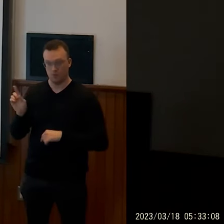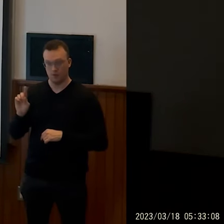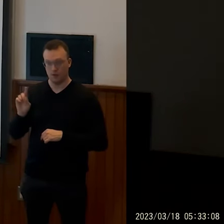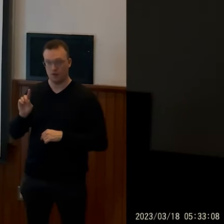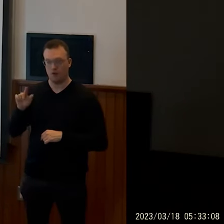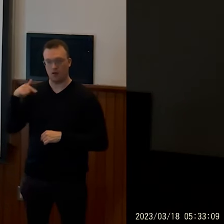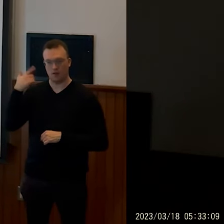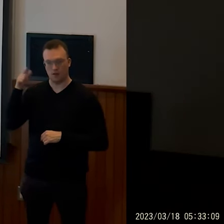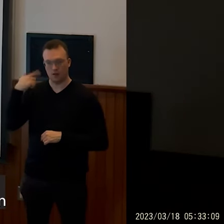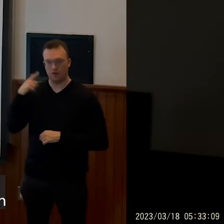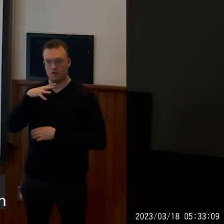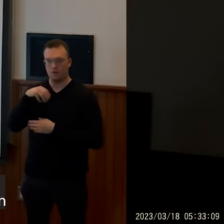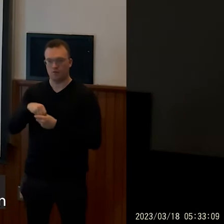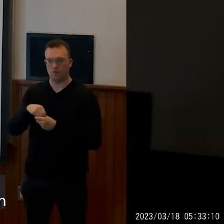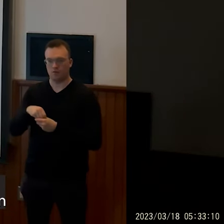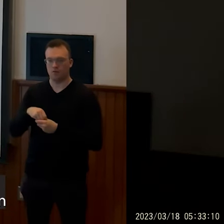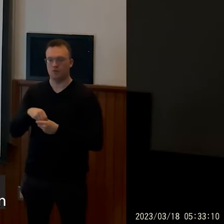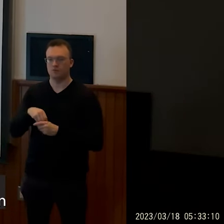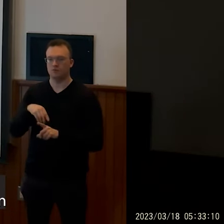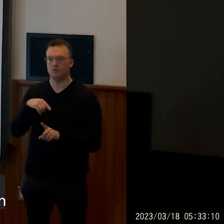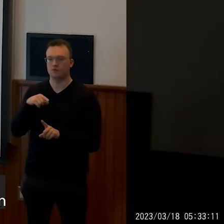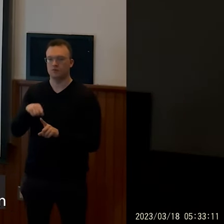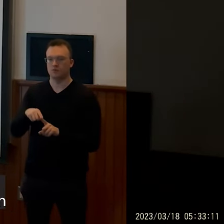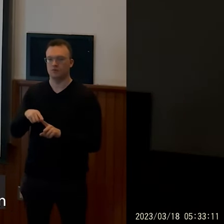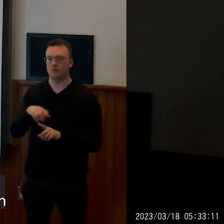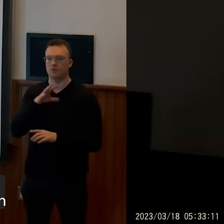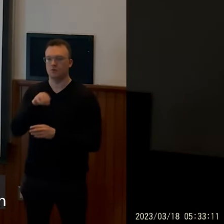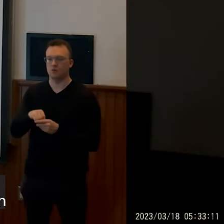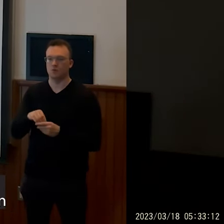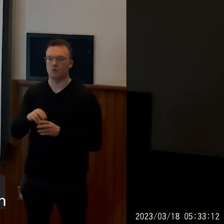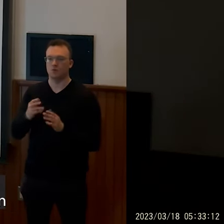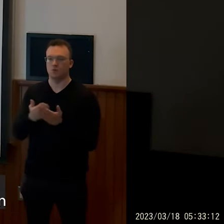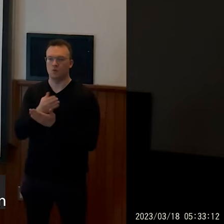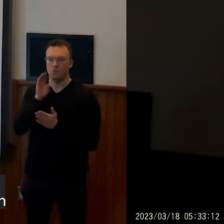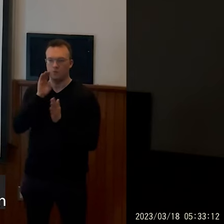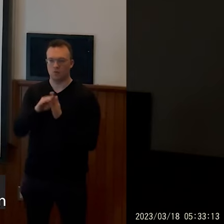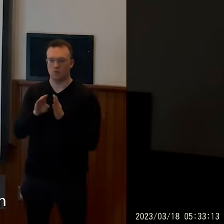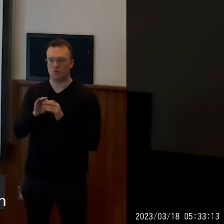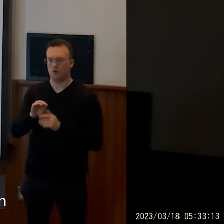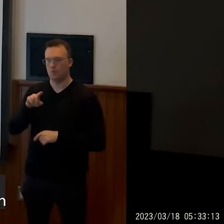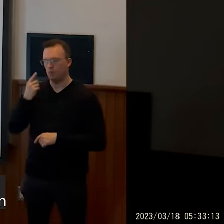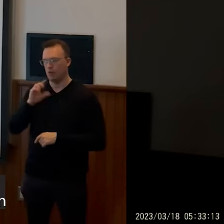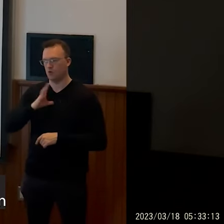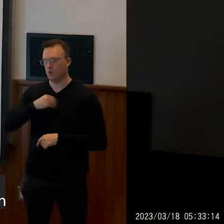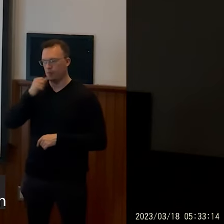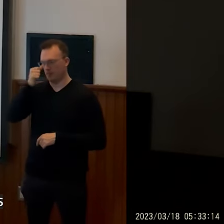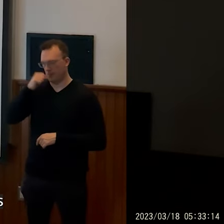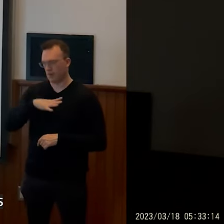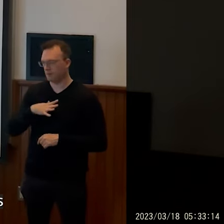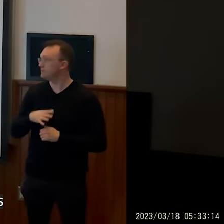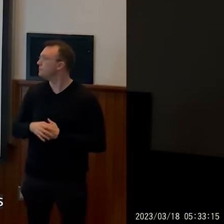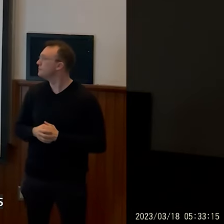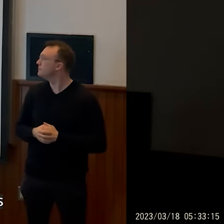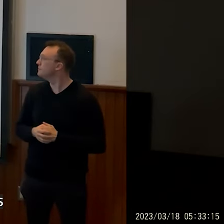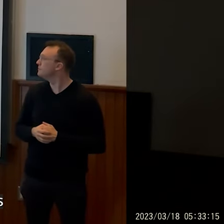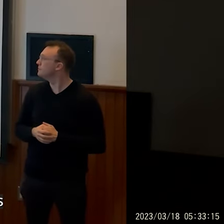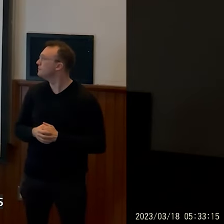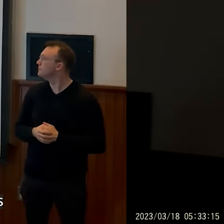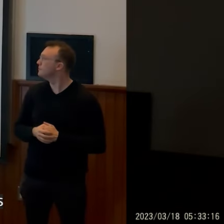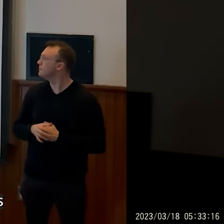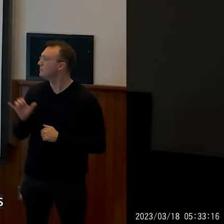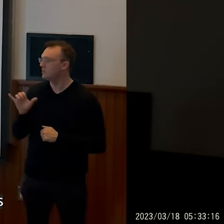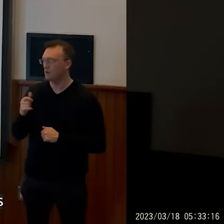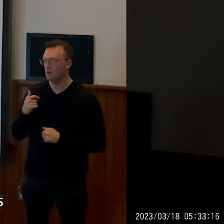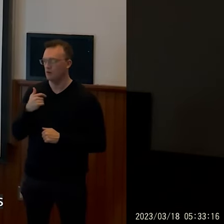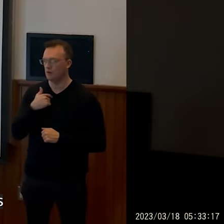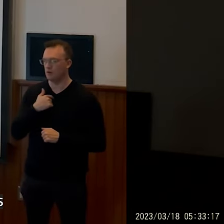in London, and part of it will include new portraits of Black trans men and